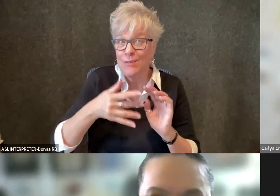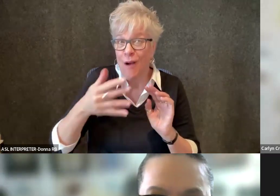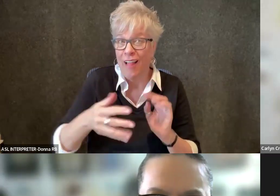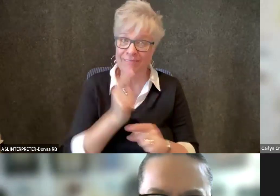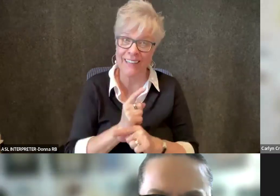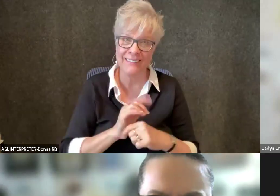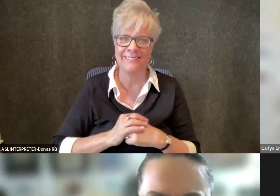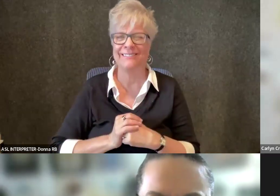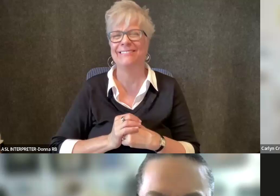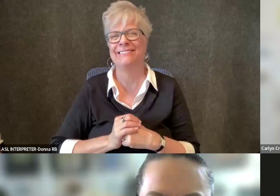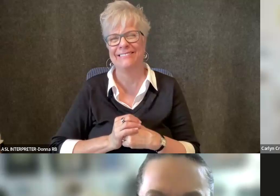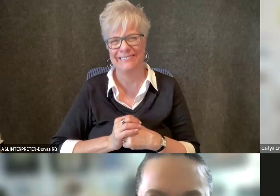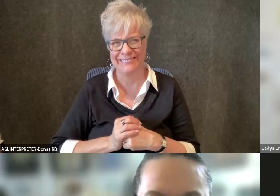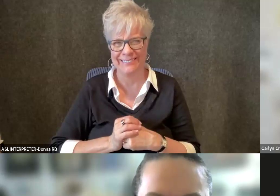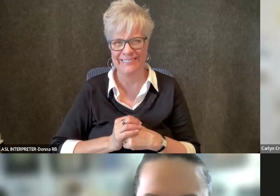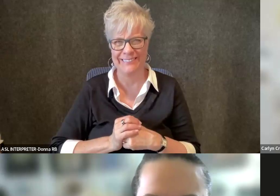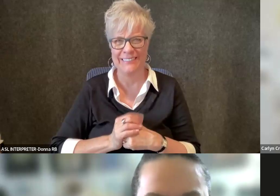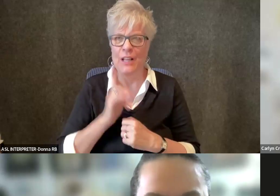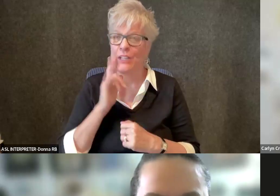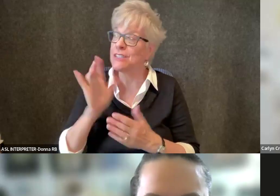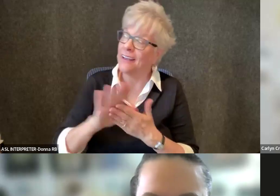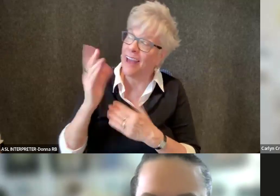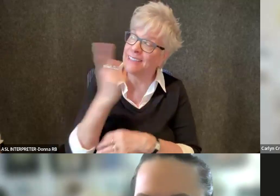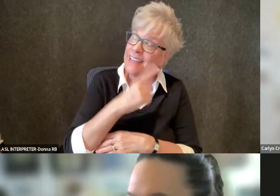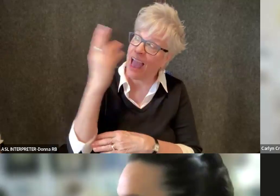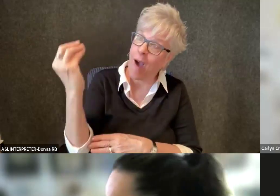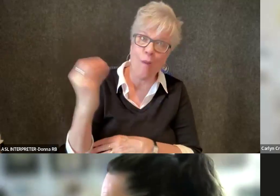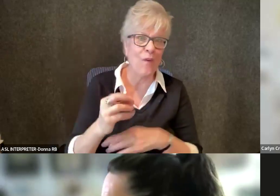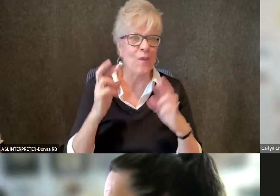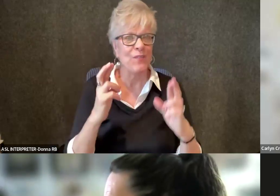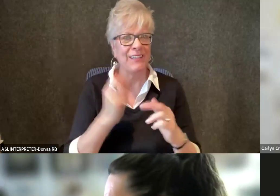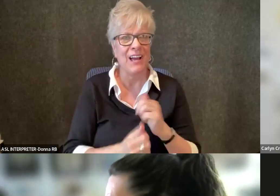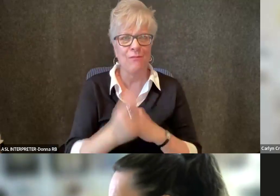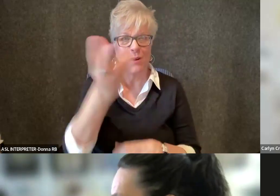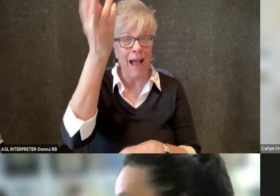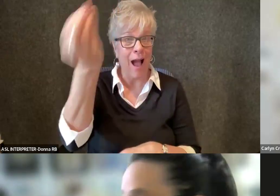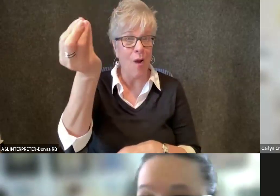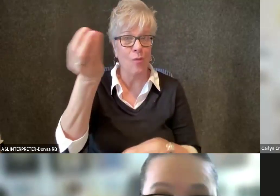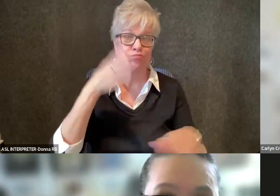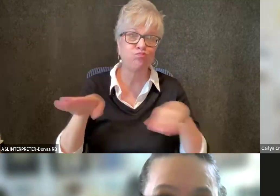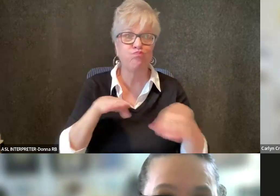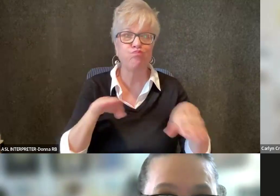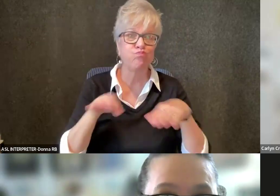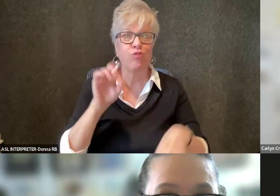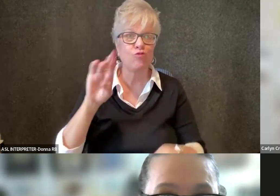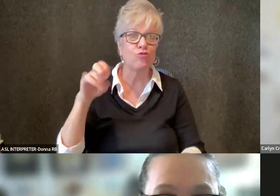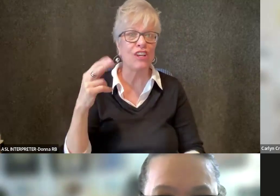right? Looks like a nice day out, so hopefully everybody gets out and gets some fresh